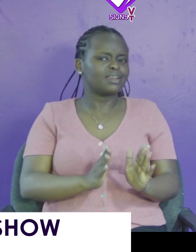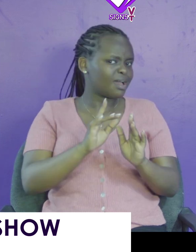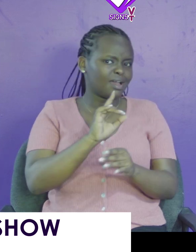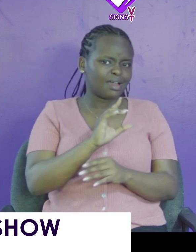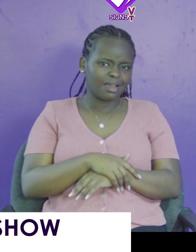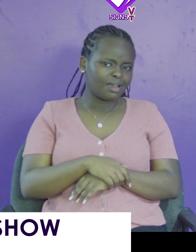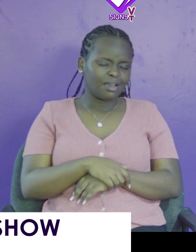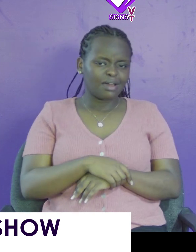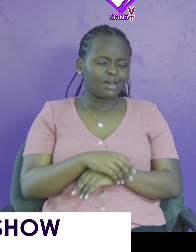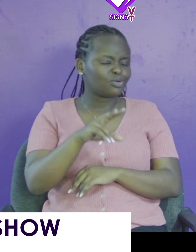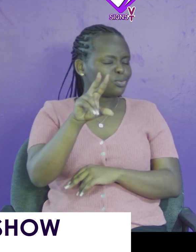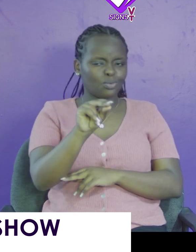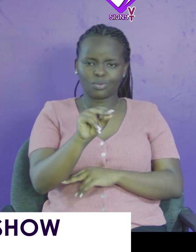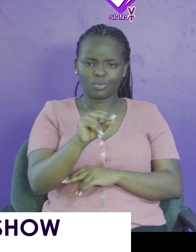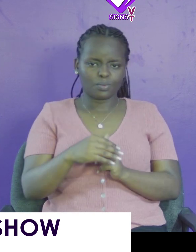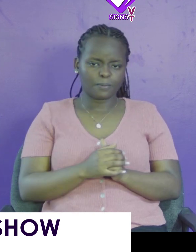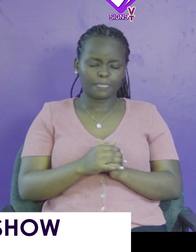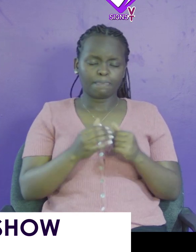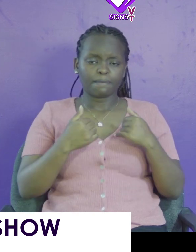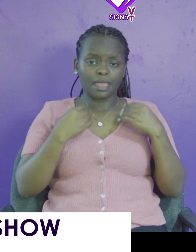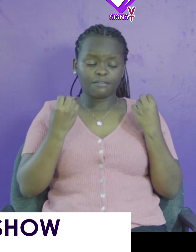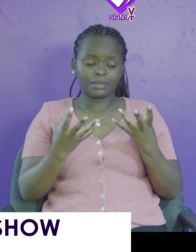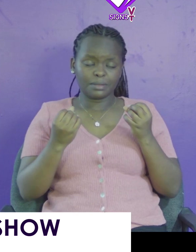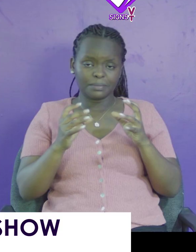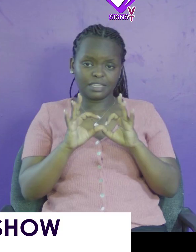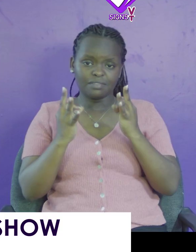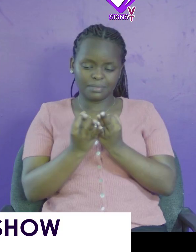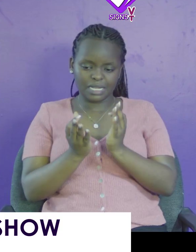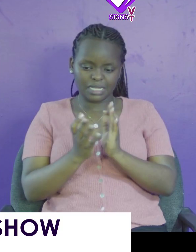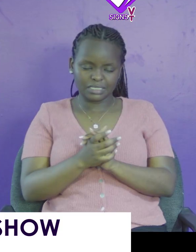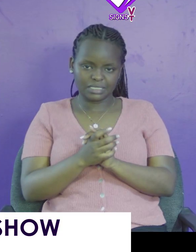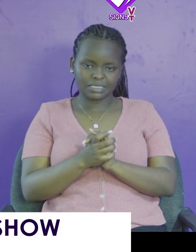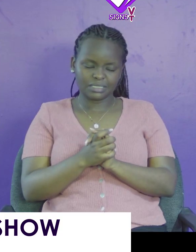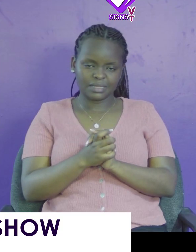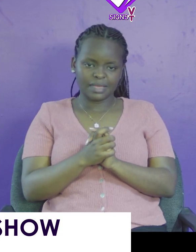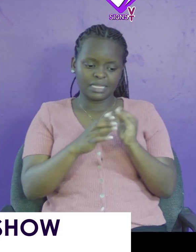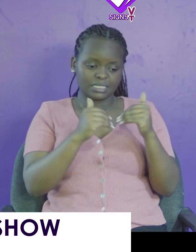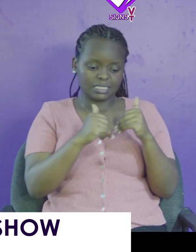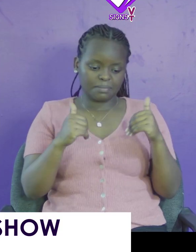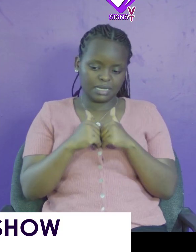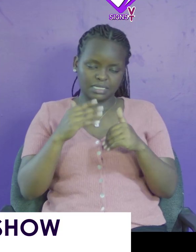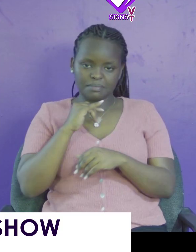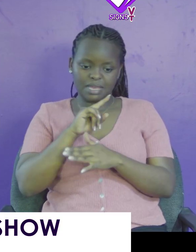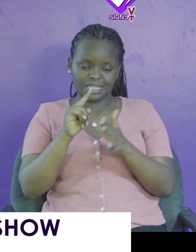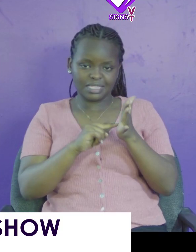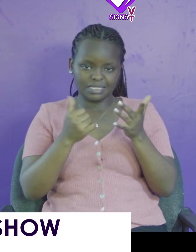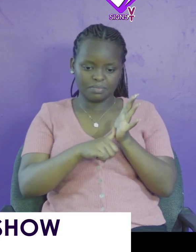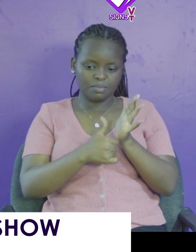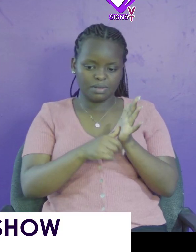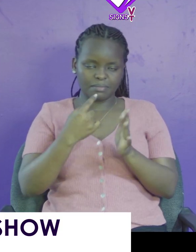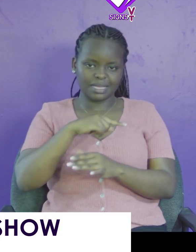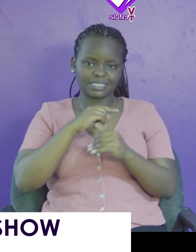provide? The woman. Of course not. And we have many, many families that are being raised by women. Of course, yes. The problem that we are having